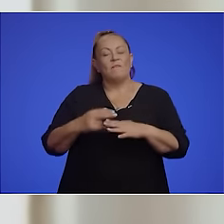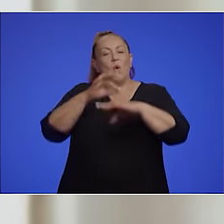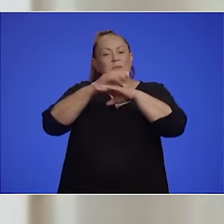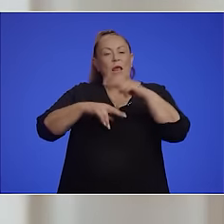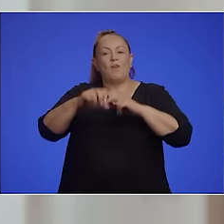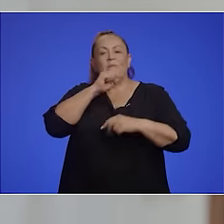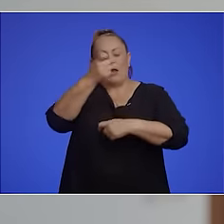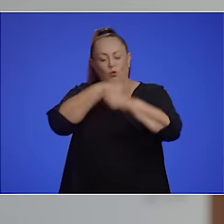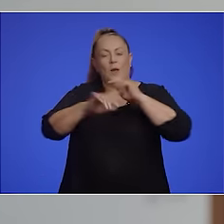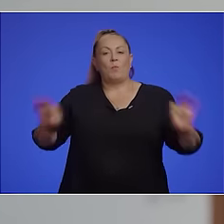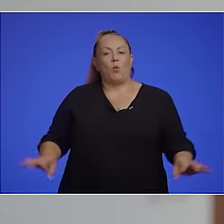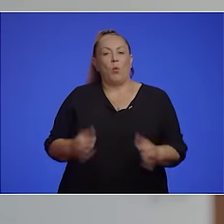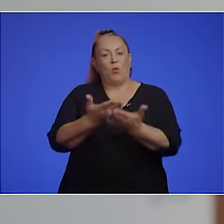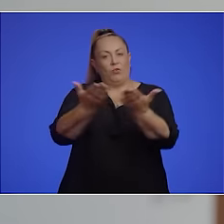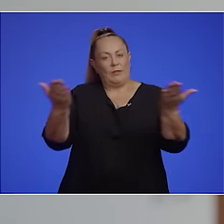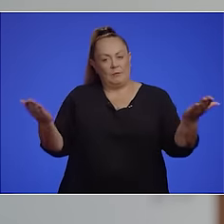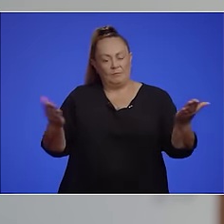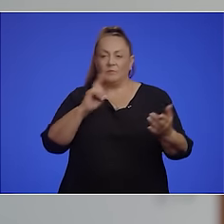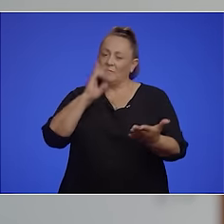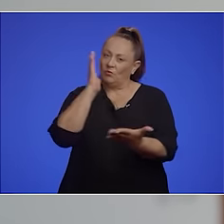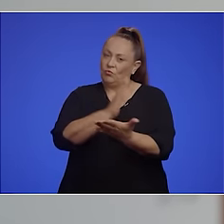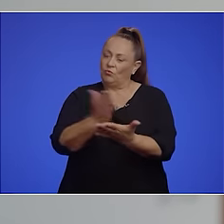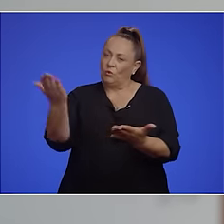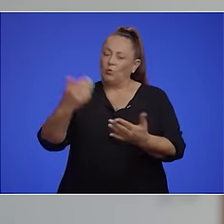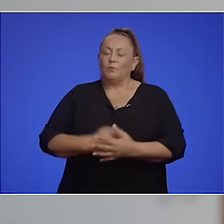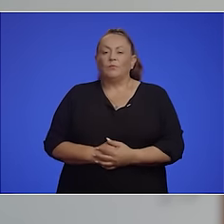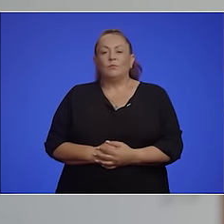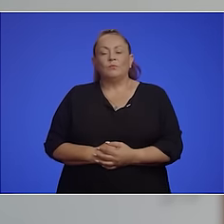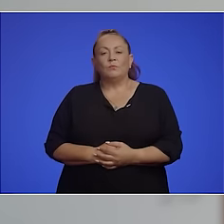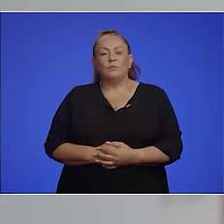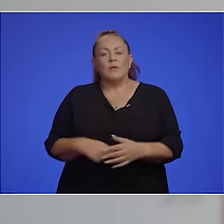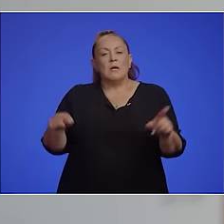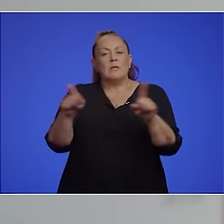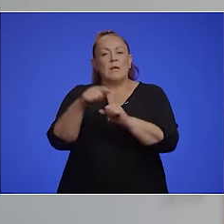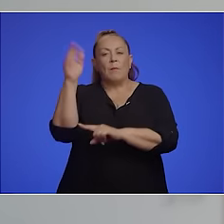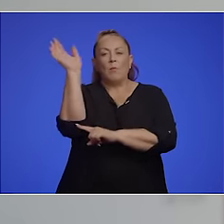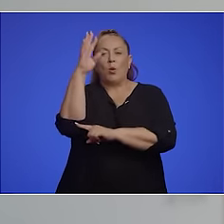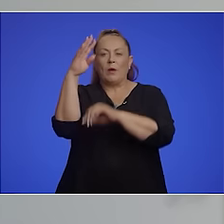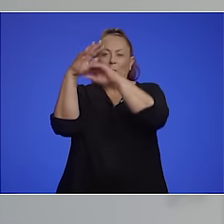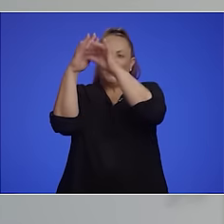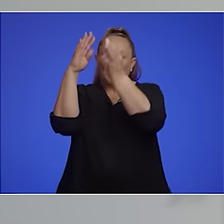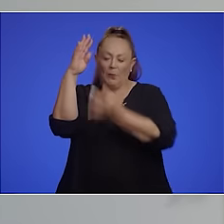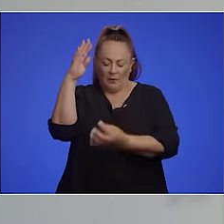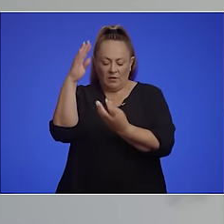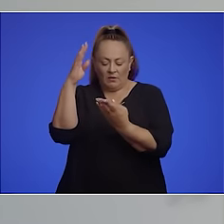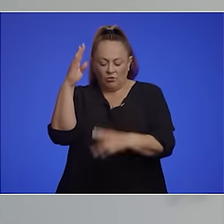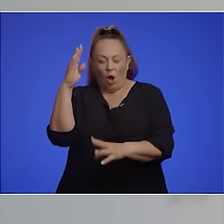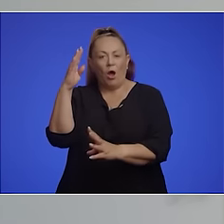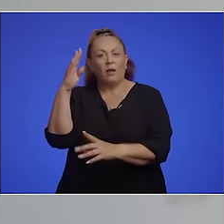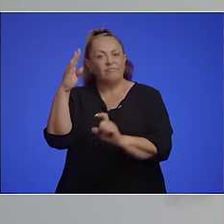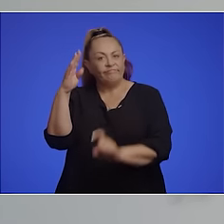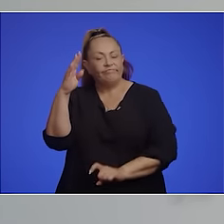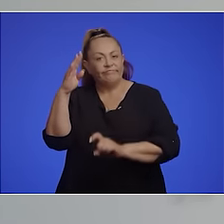glorified. I tell you most solemnly, unless a wheat grain falls on the ground and dies, it remains